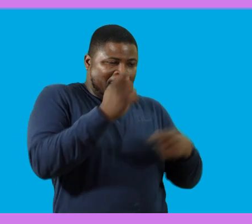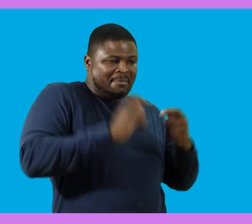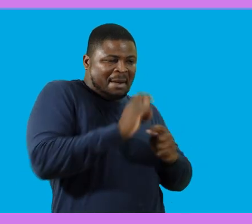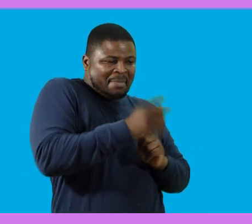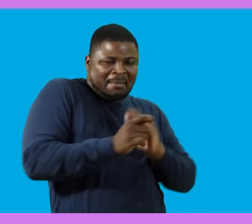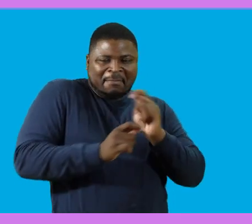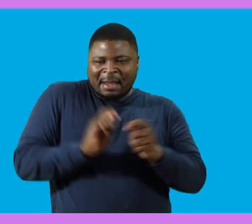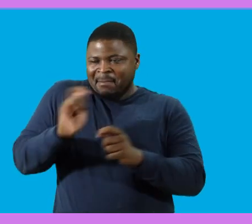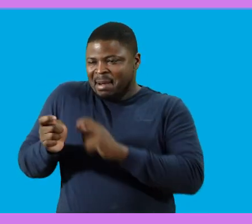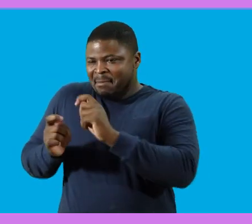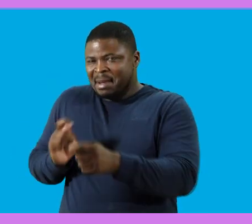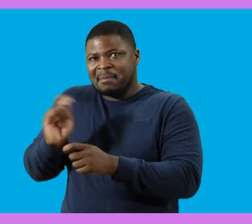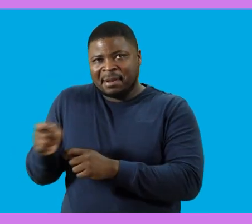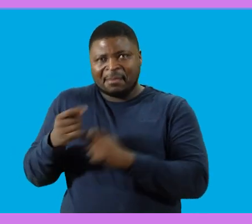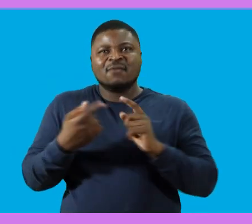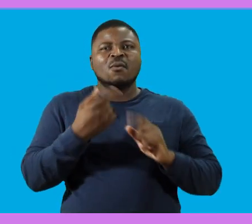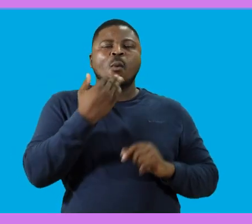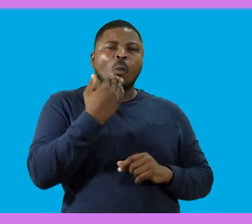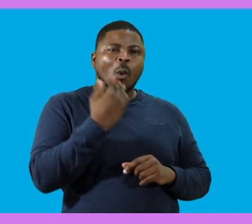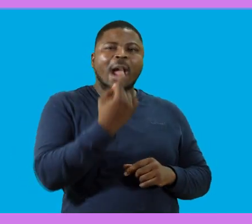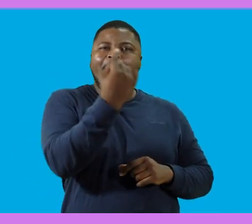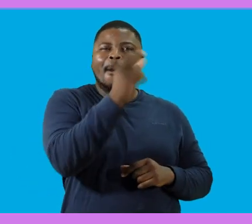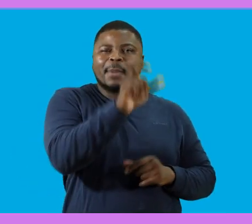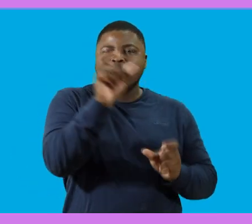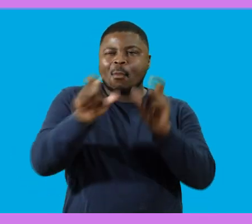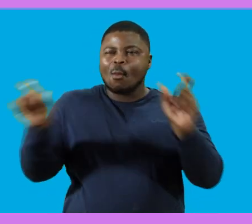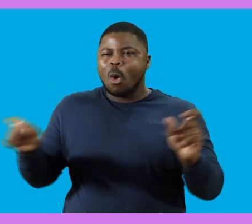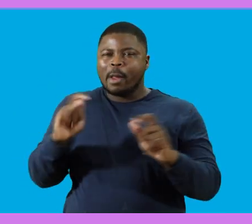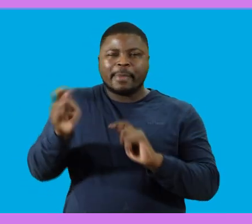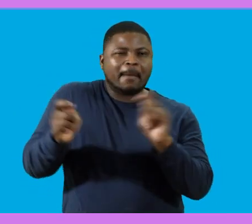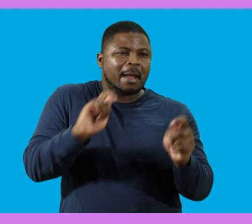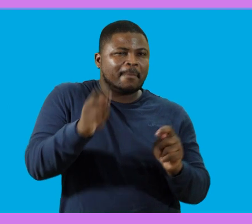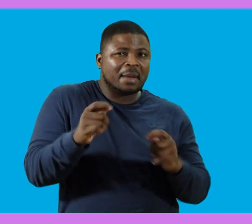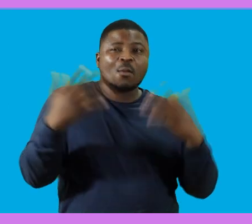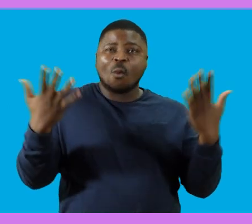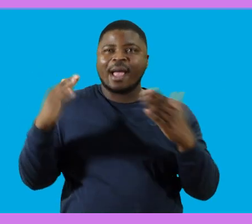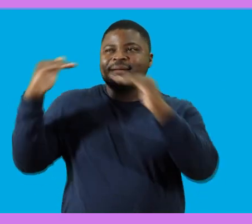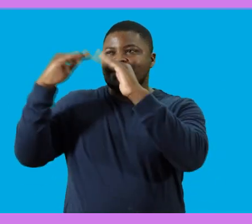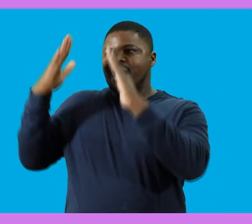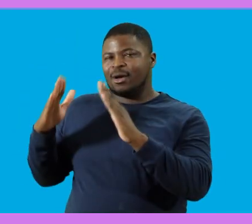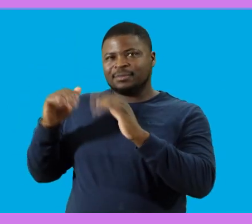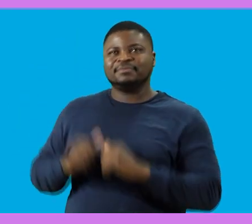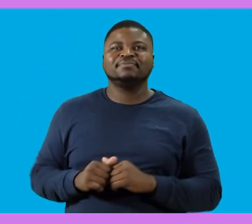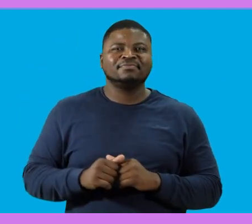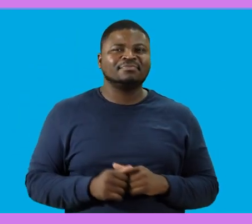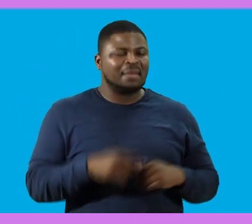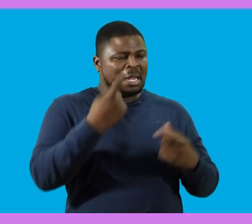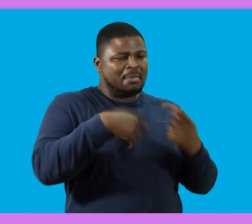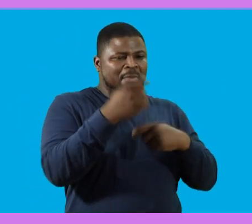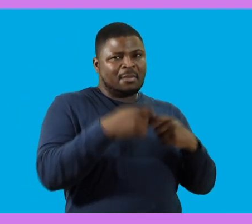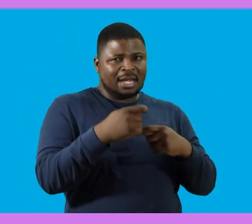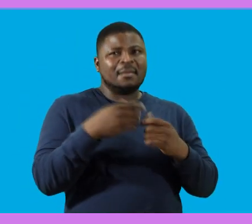money spent on goods and services by individuals or a group of people in a